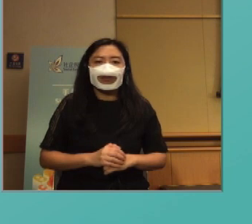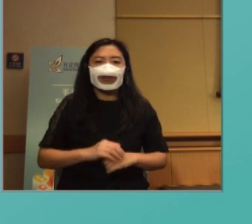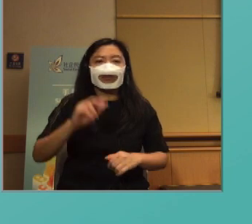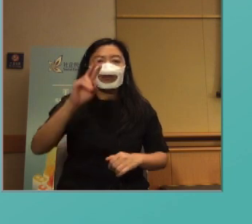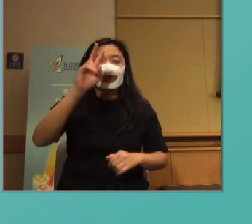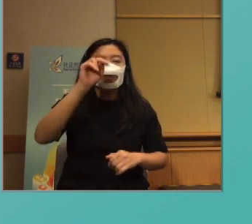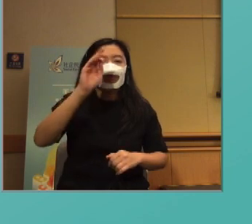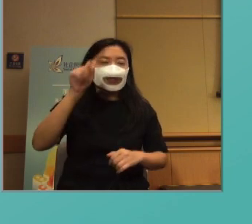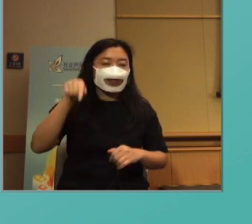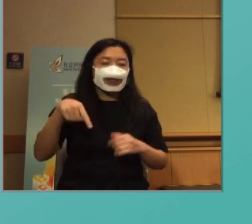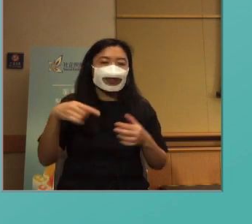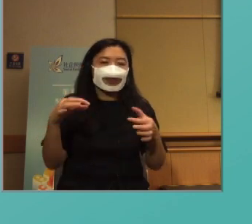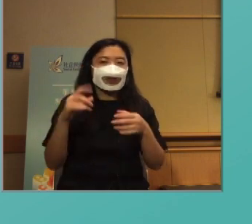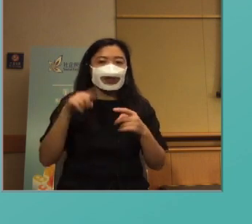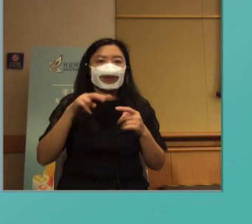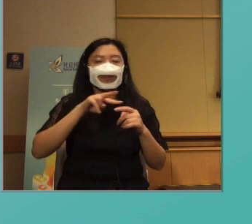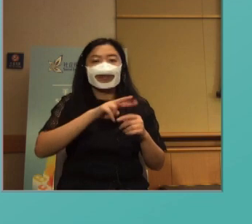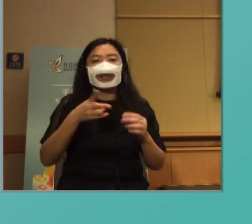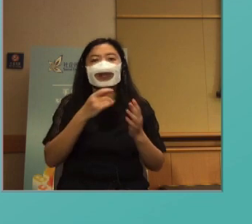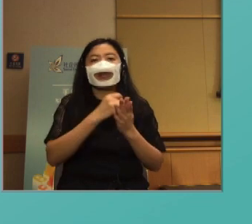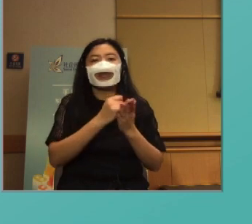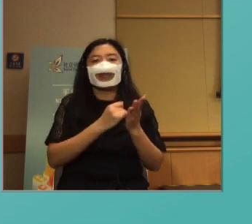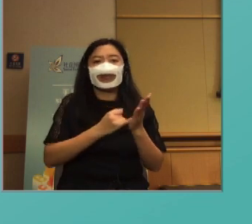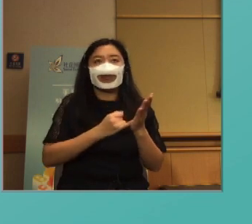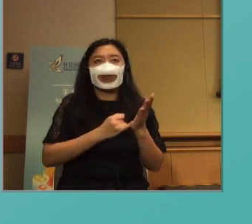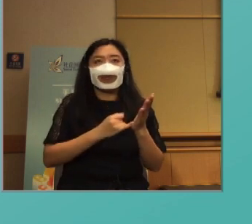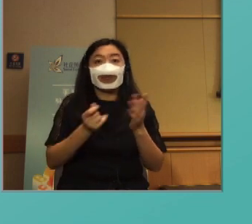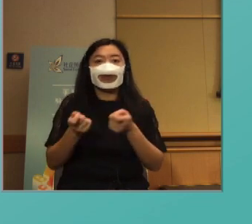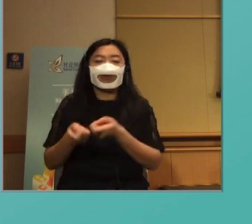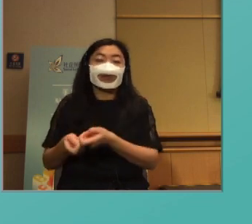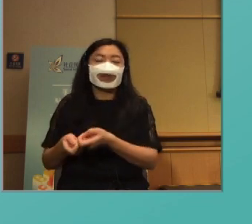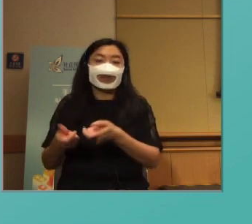art, they are now becoming familiar in